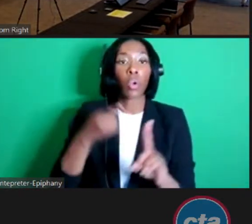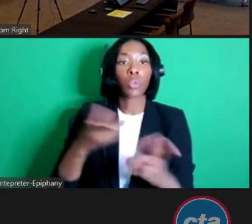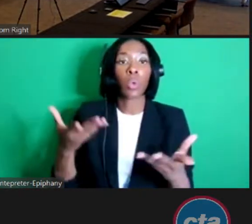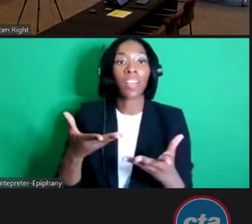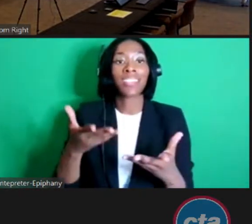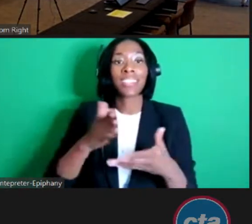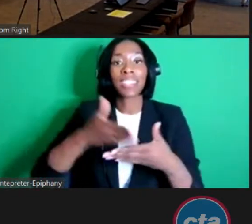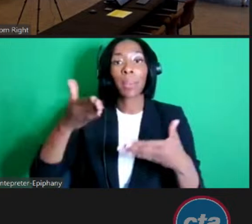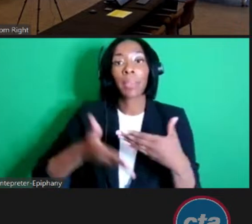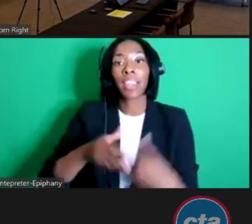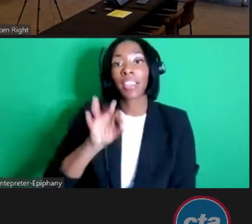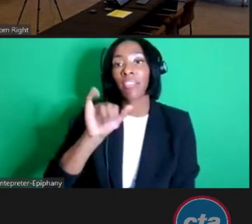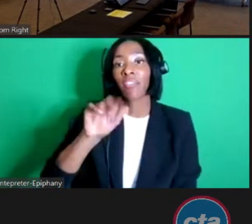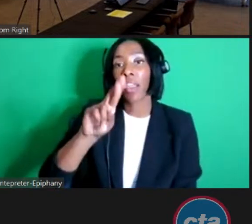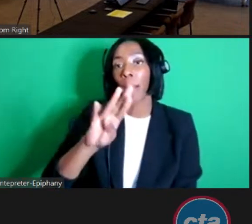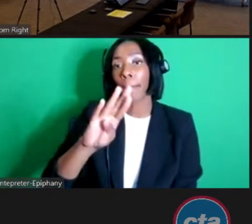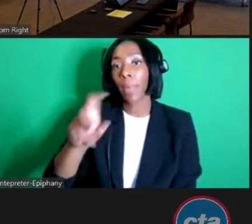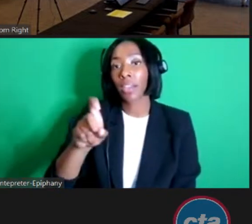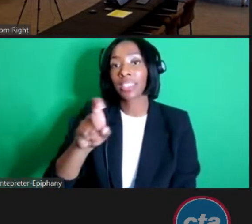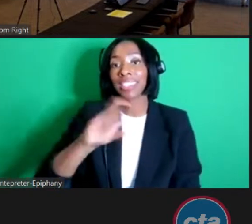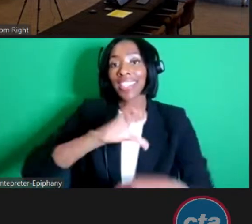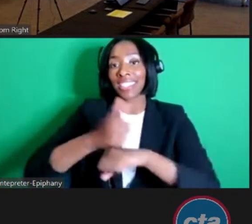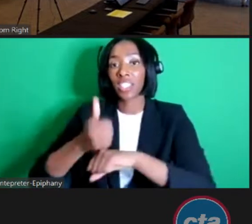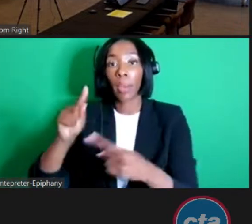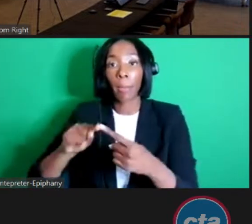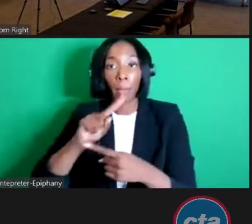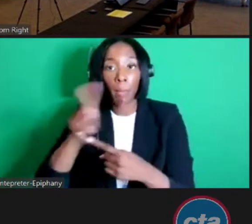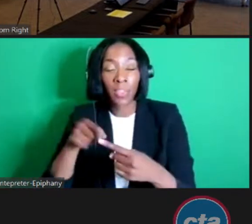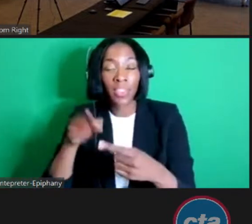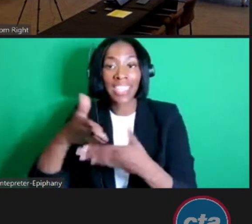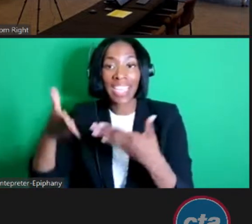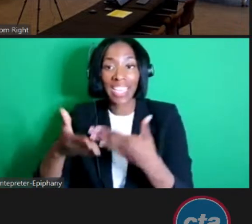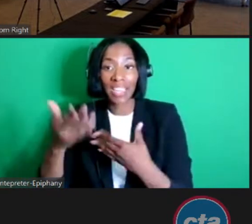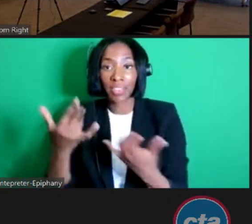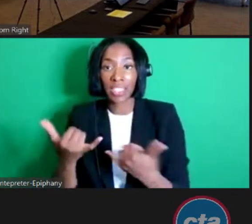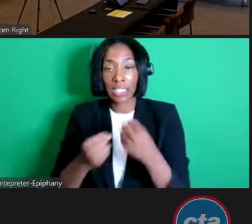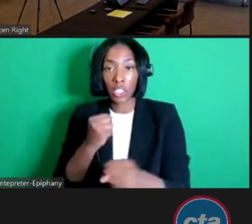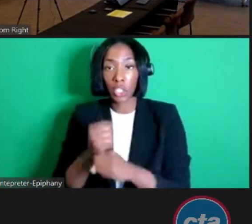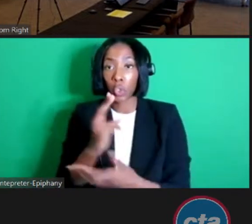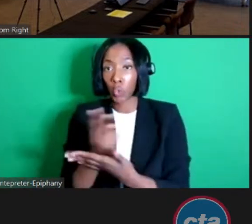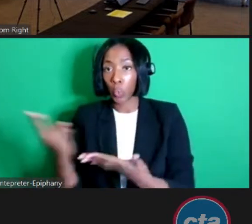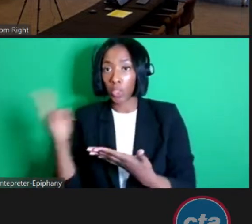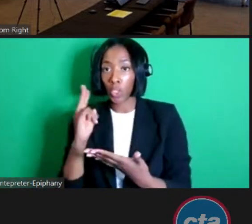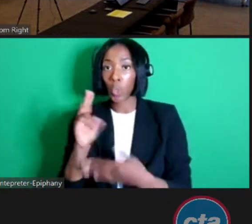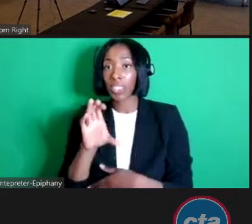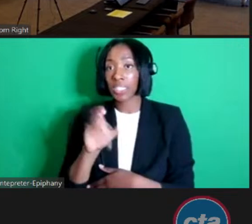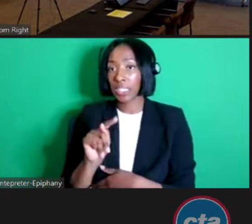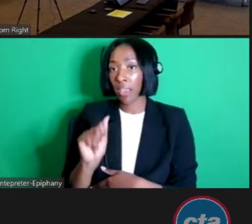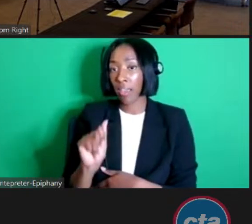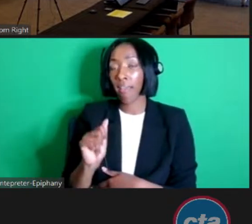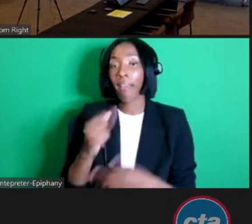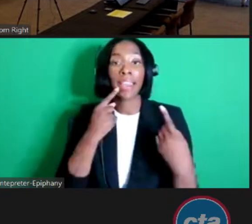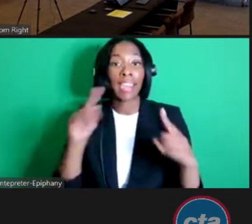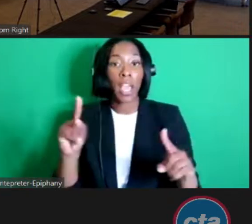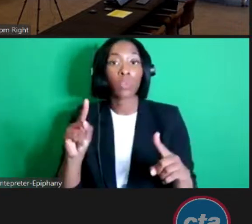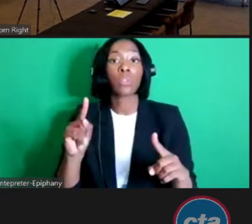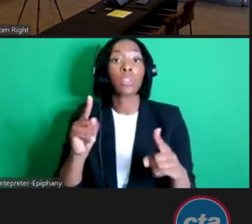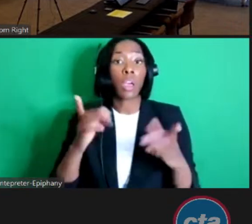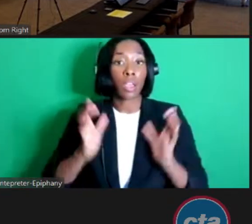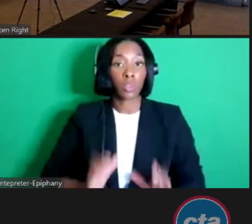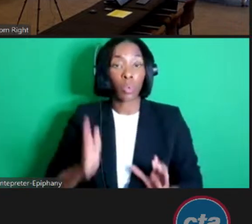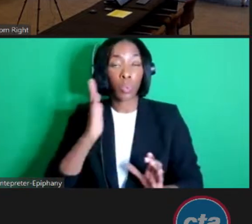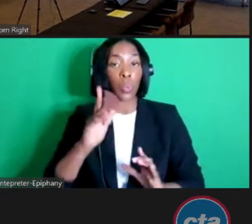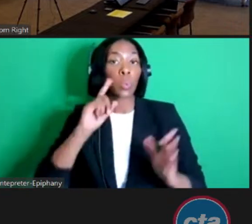box installations by the end of this year. 2 weeks ago, CTA announced that customers will see more scheduled bus